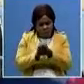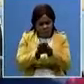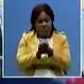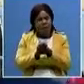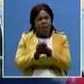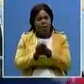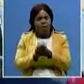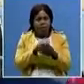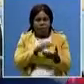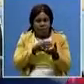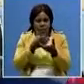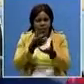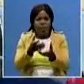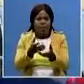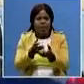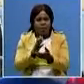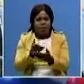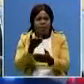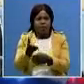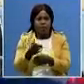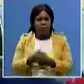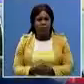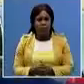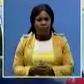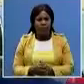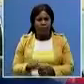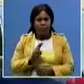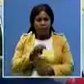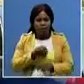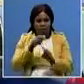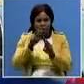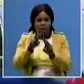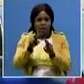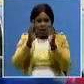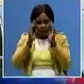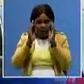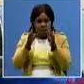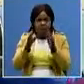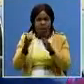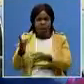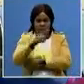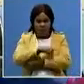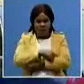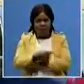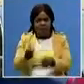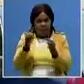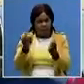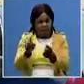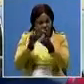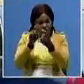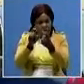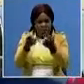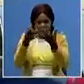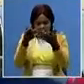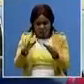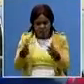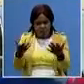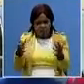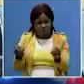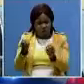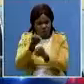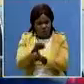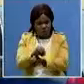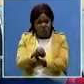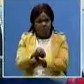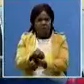these vices decisively. We look forward to a day when the challenge of lost or misplaced dockets will